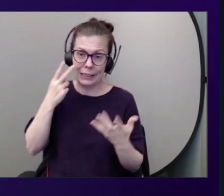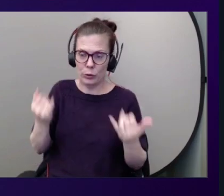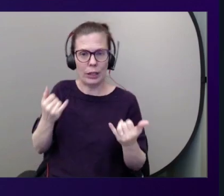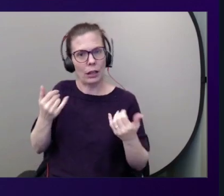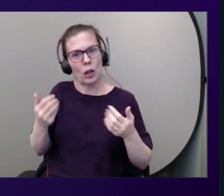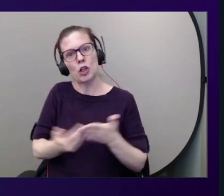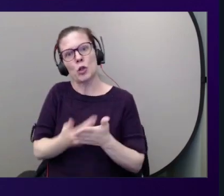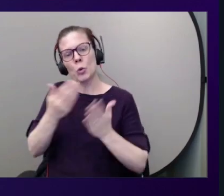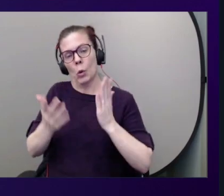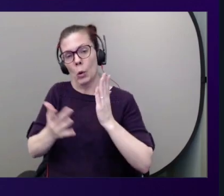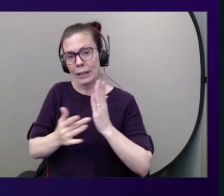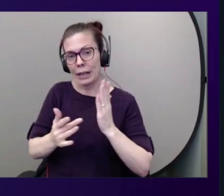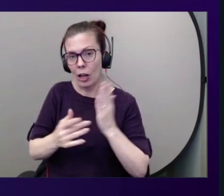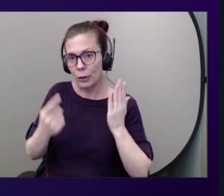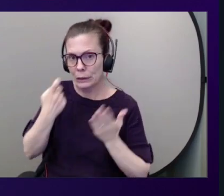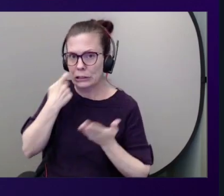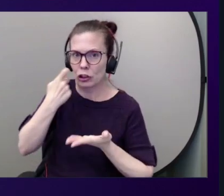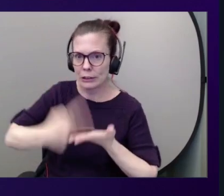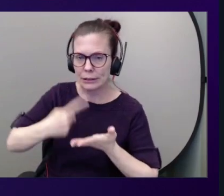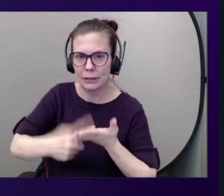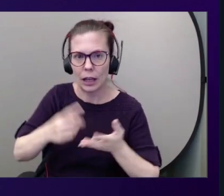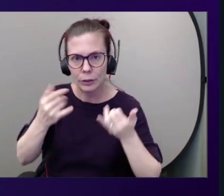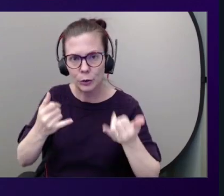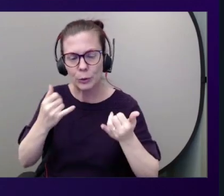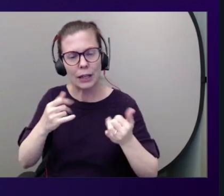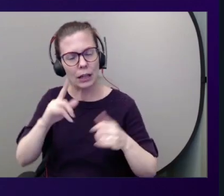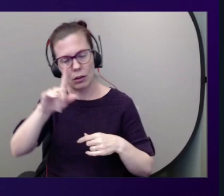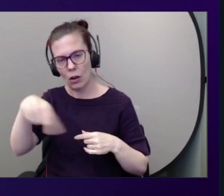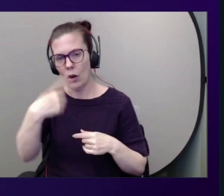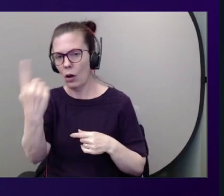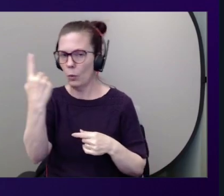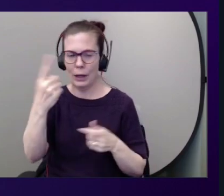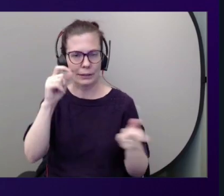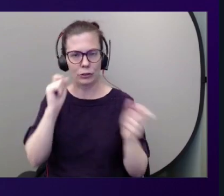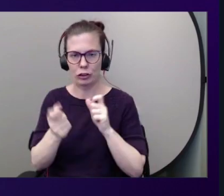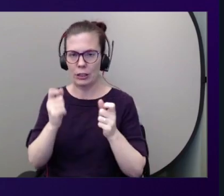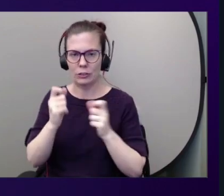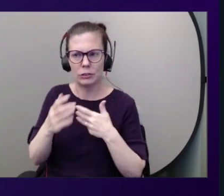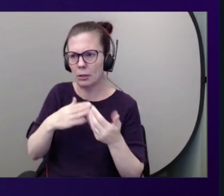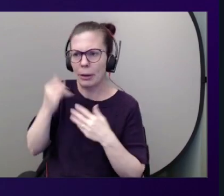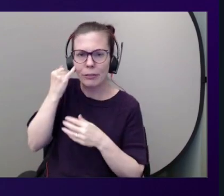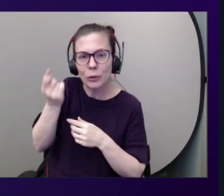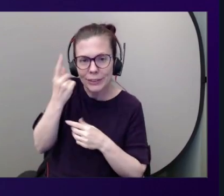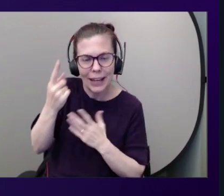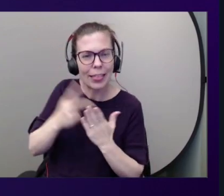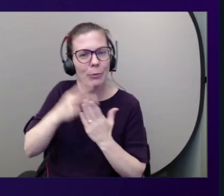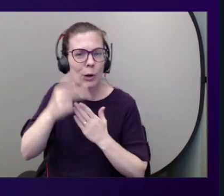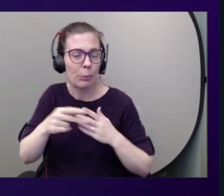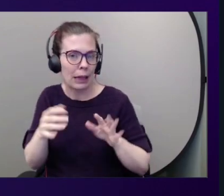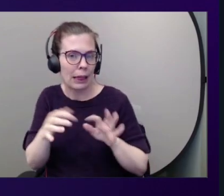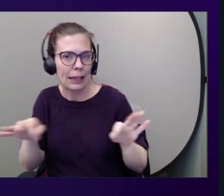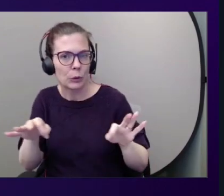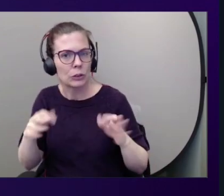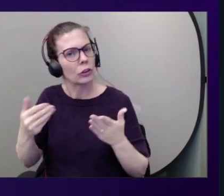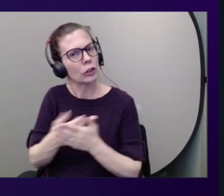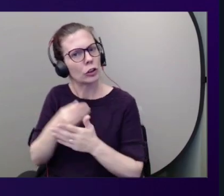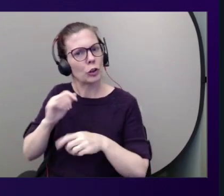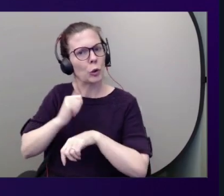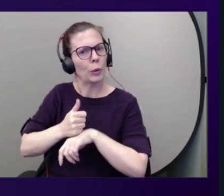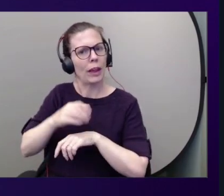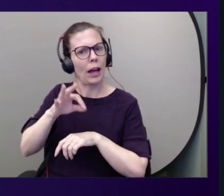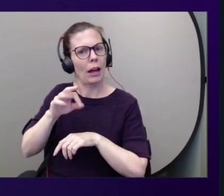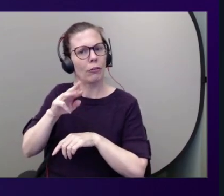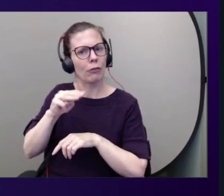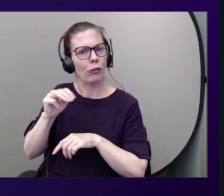technologies that we've just talked about today, but this always is changing. Even if you understand a programming language, there's a new framework to apply that with. So everything gets